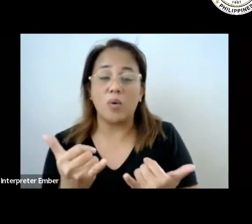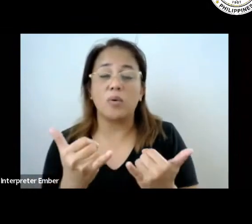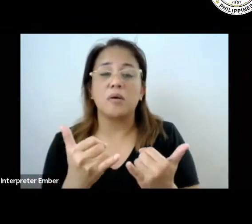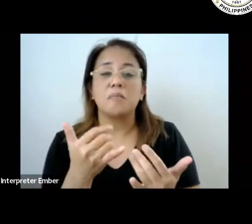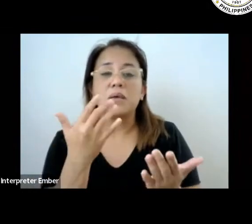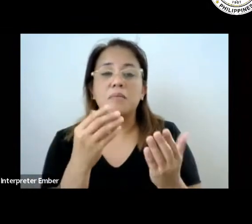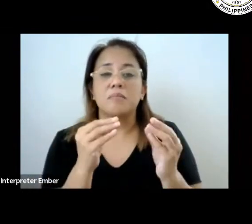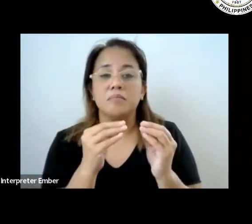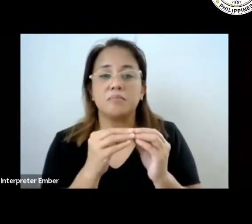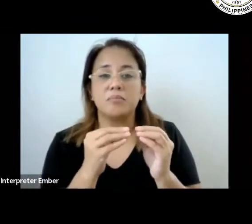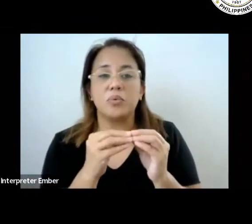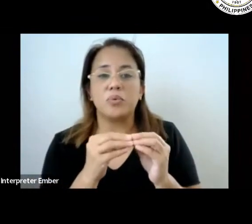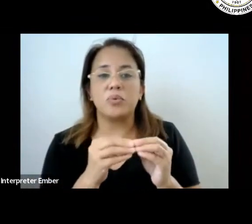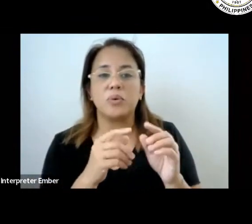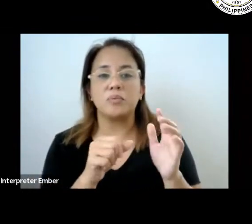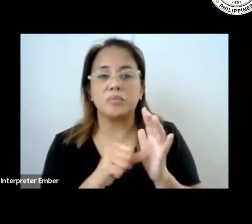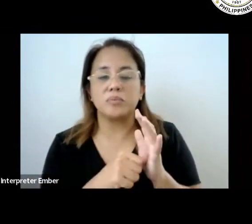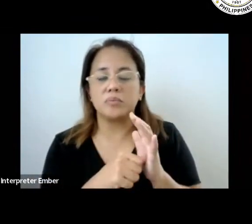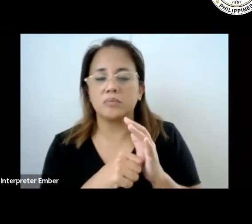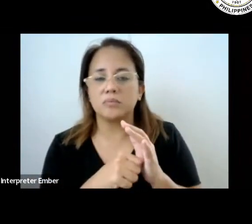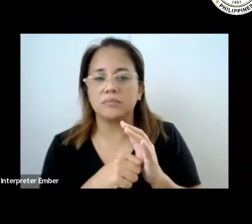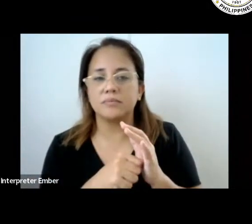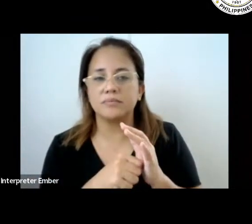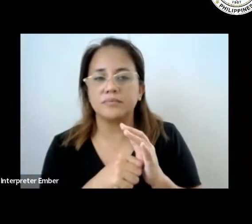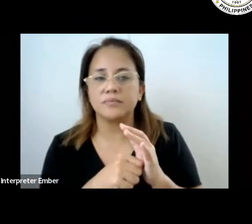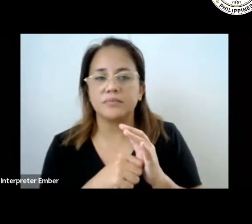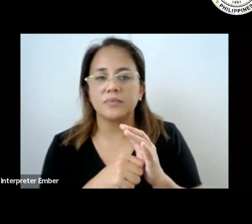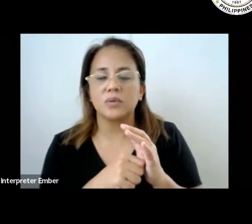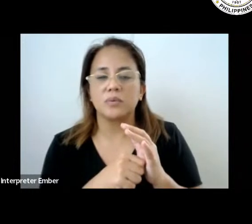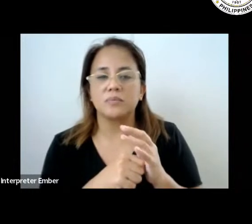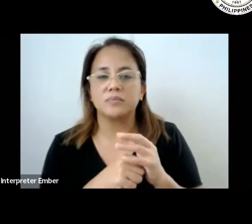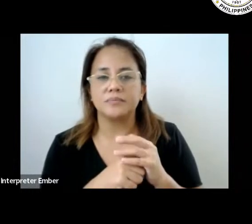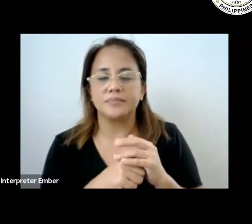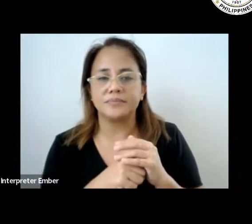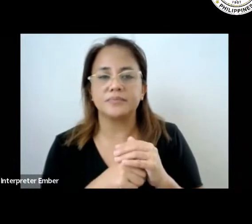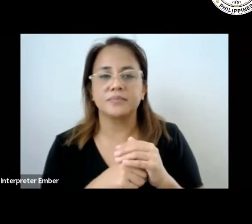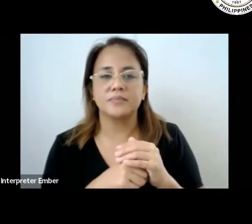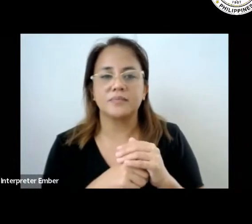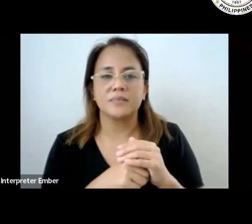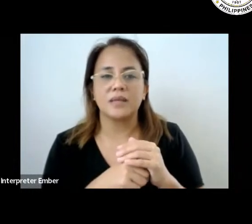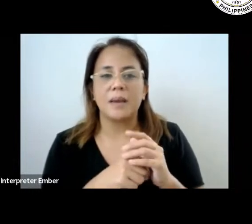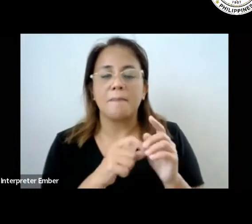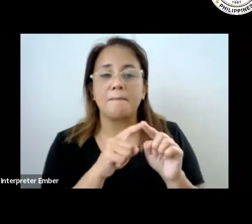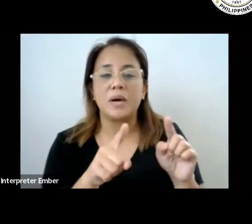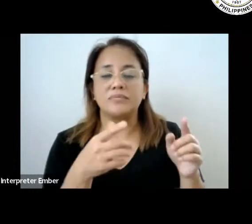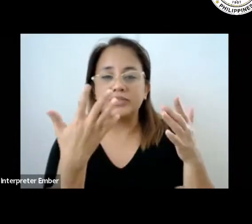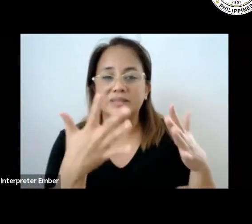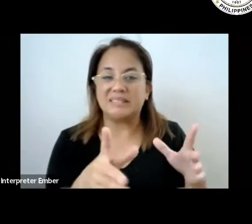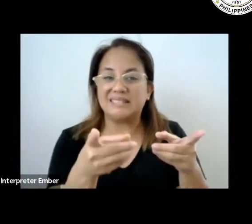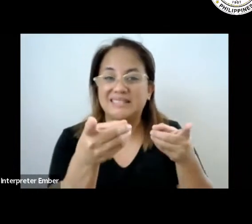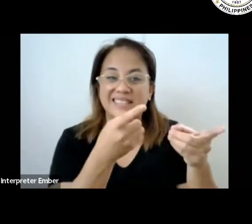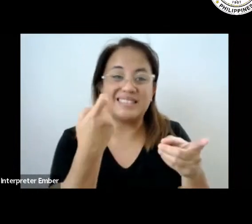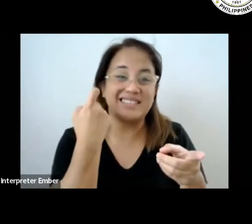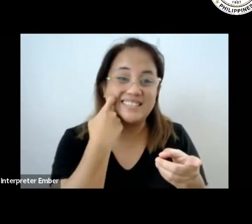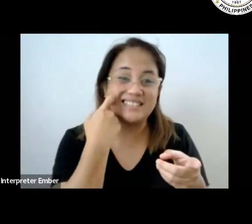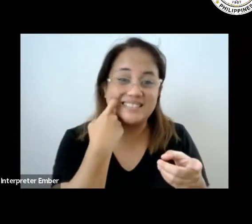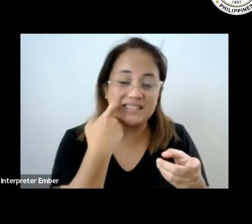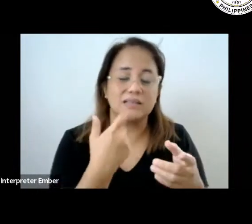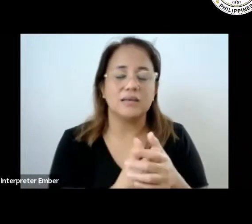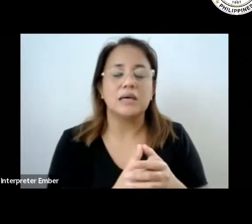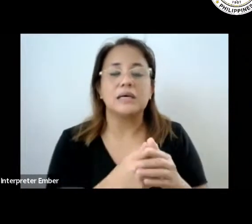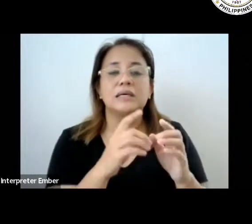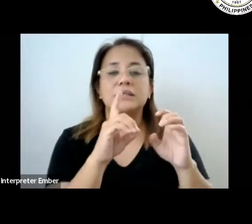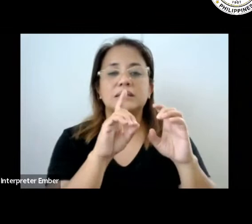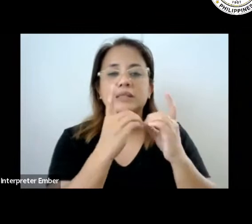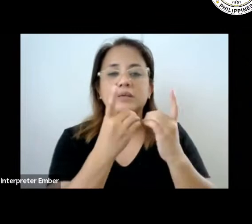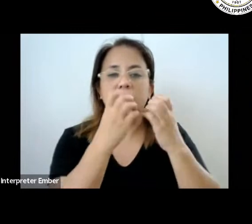be indicative also of this. But as described above, the DepEd has